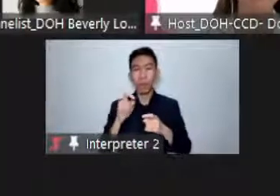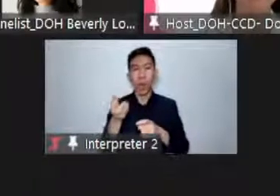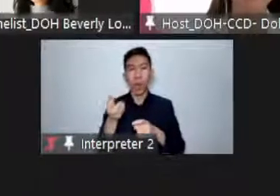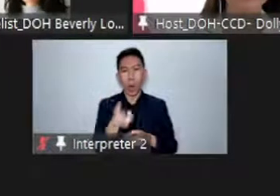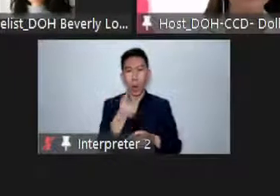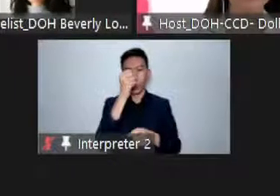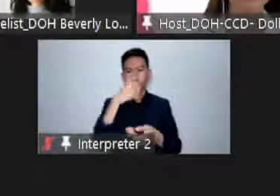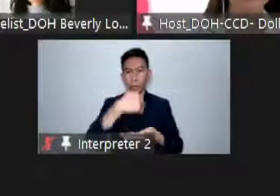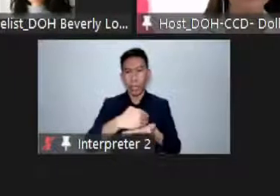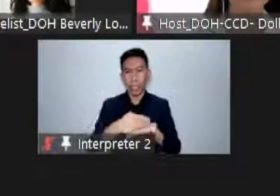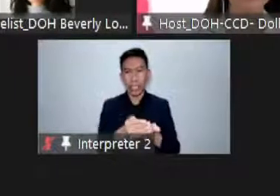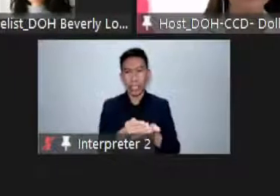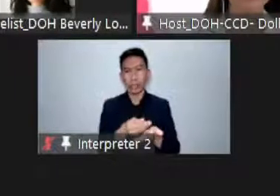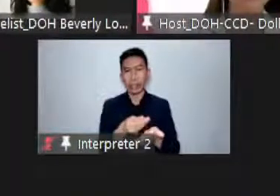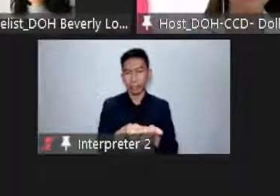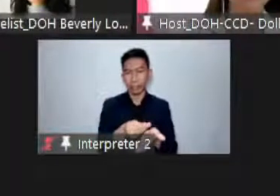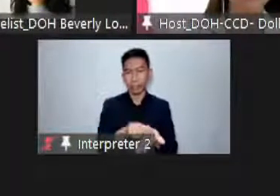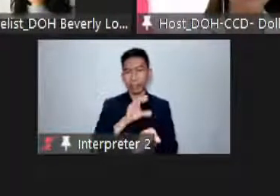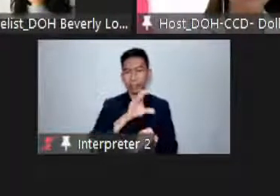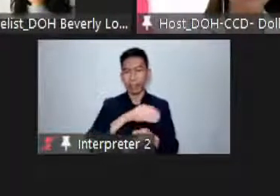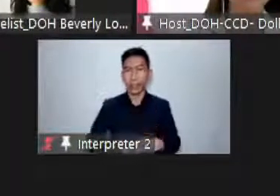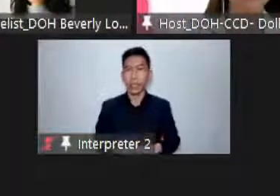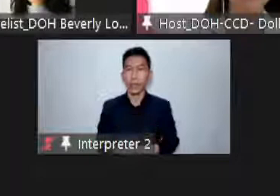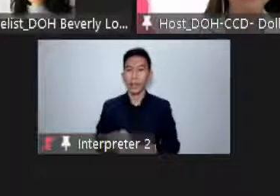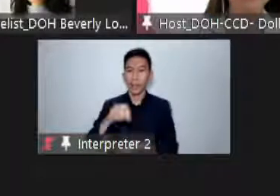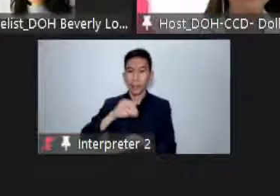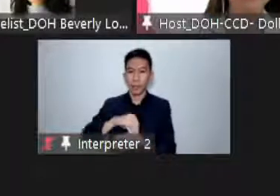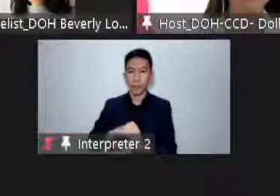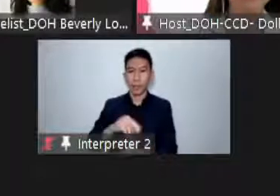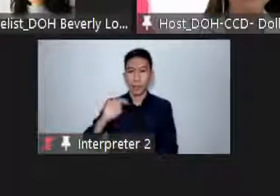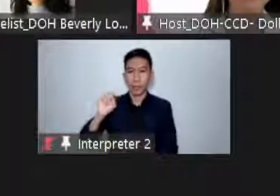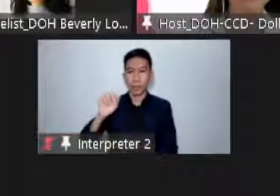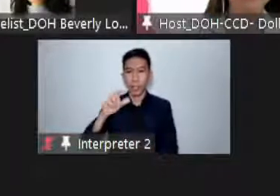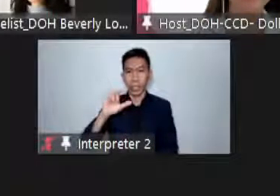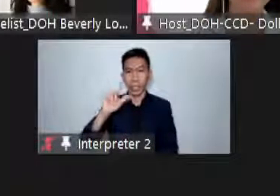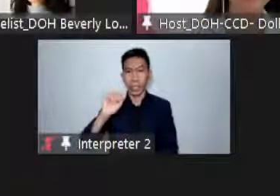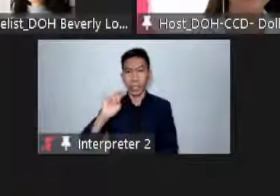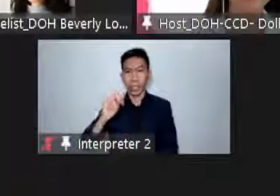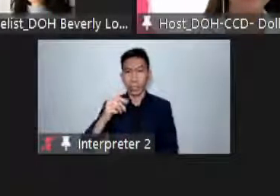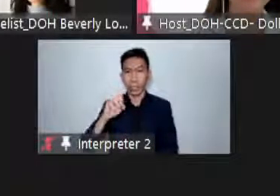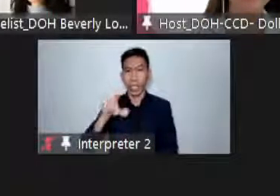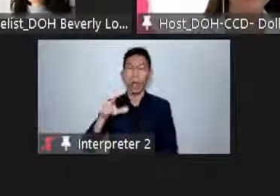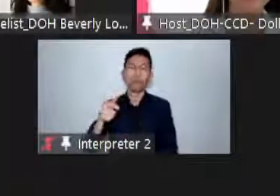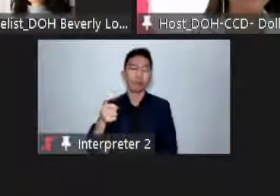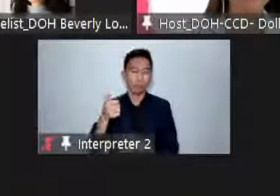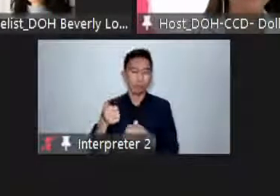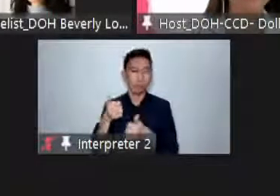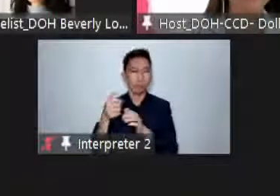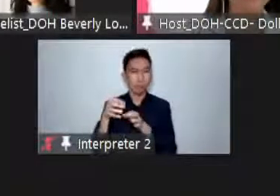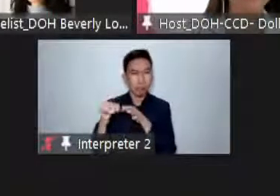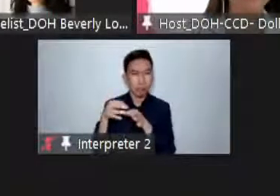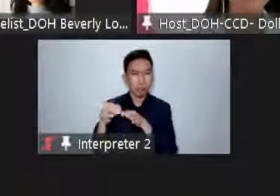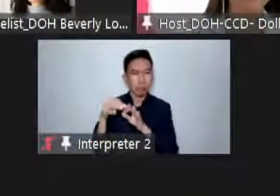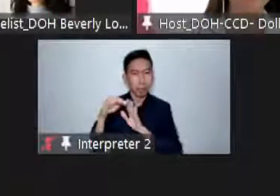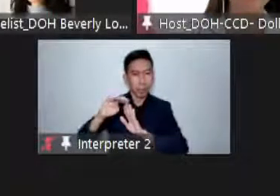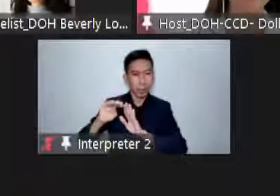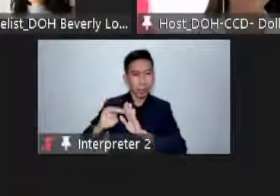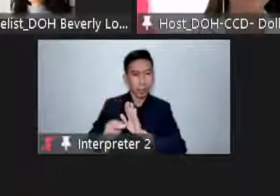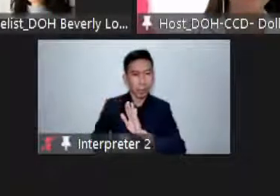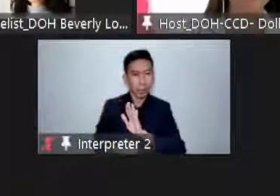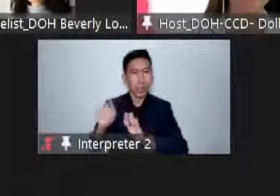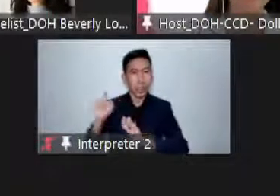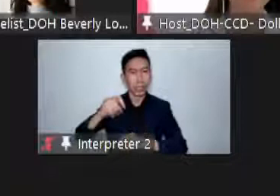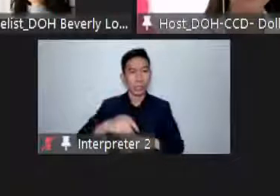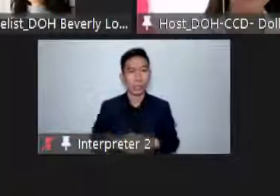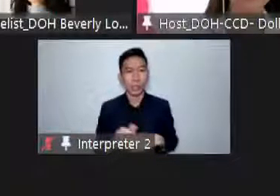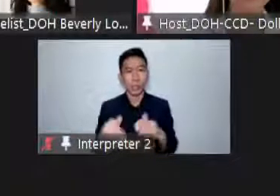So Dr. Del Angel nicely brought out all those priority needs. Next, from